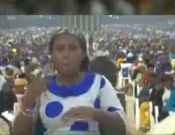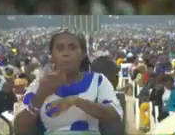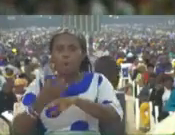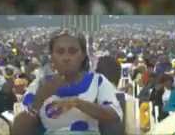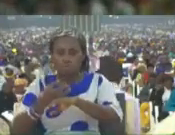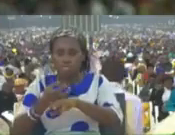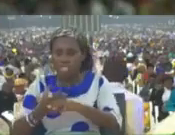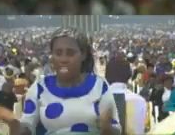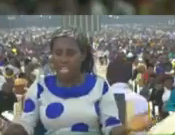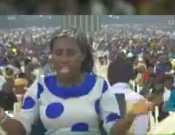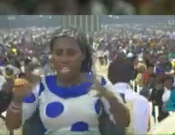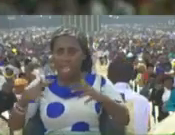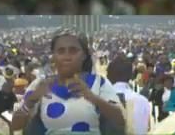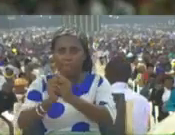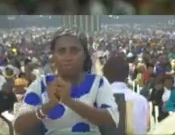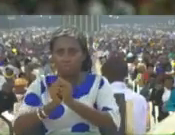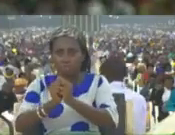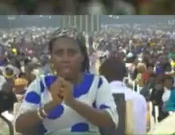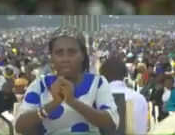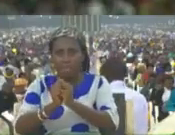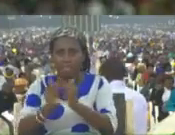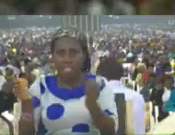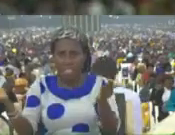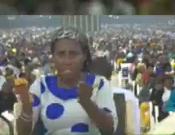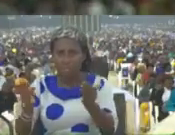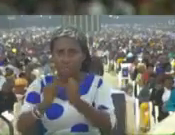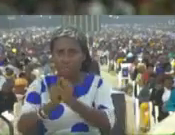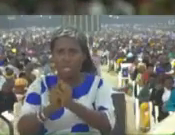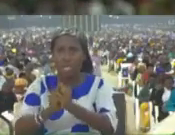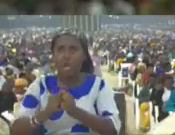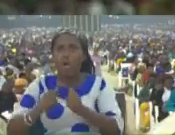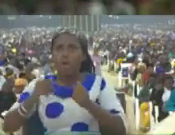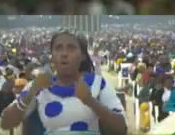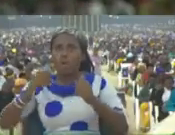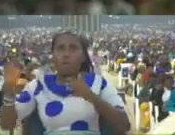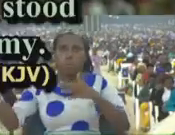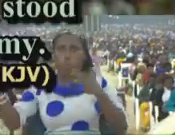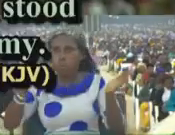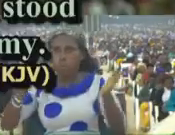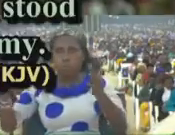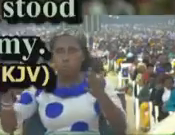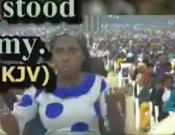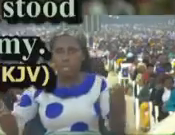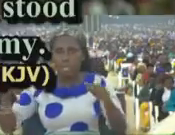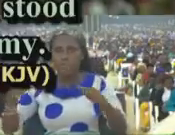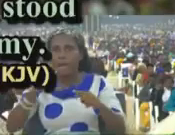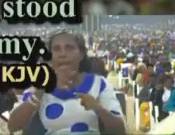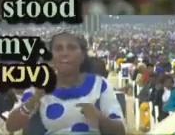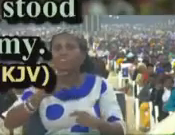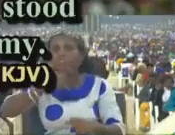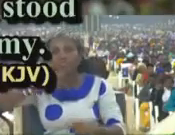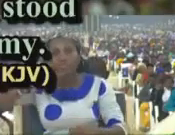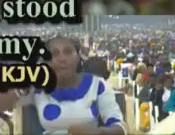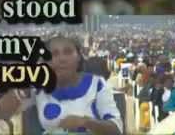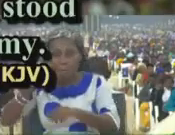them. The wind blew. And dry bones became an army again.